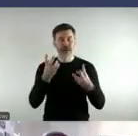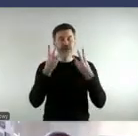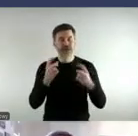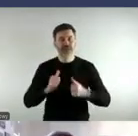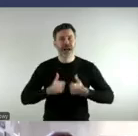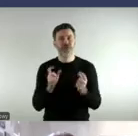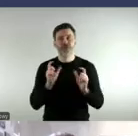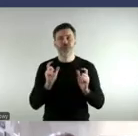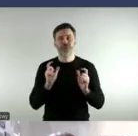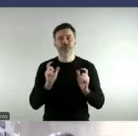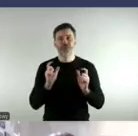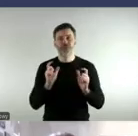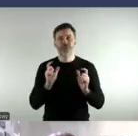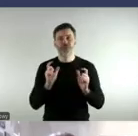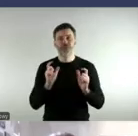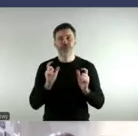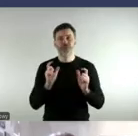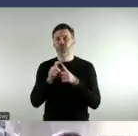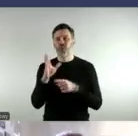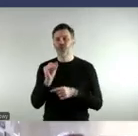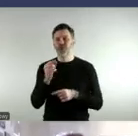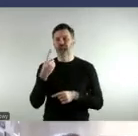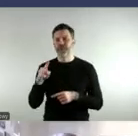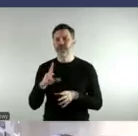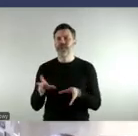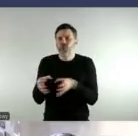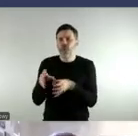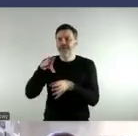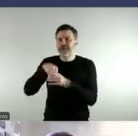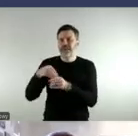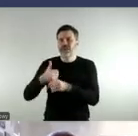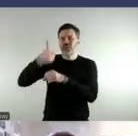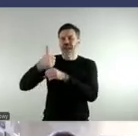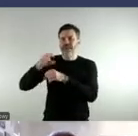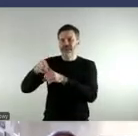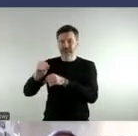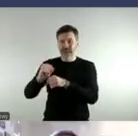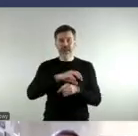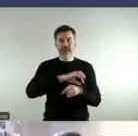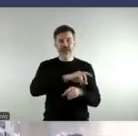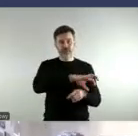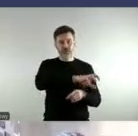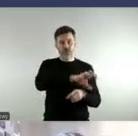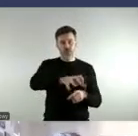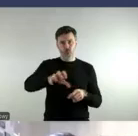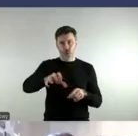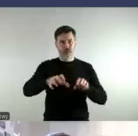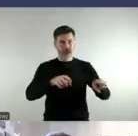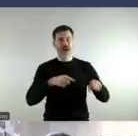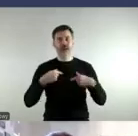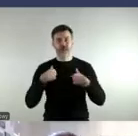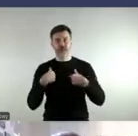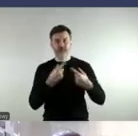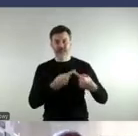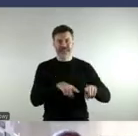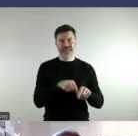in discussion. So this is what that there is no command centers like in the army. Of course, this is necessary, but we are not the